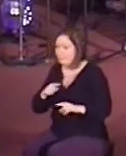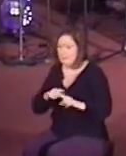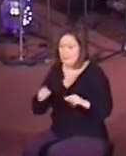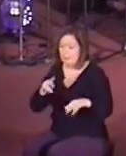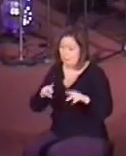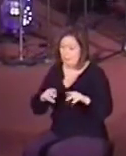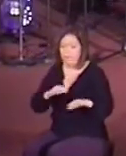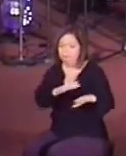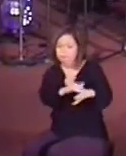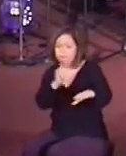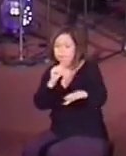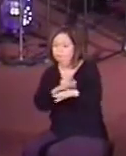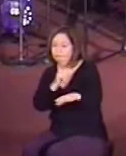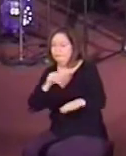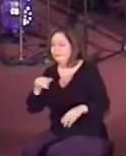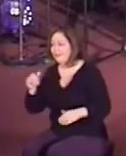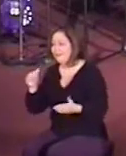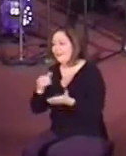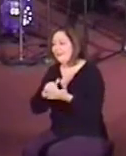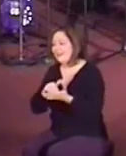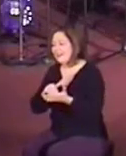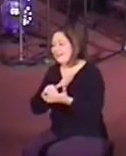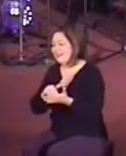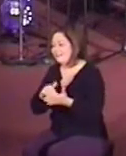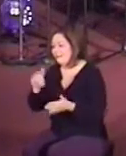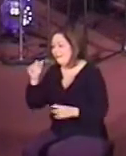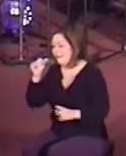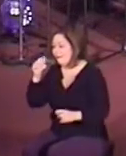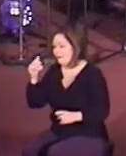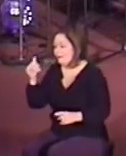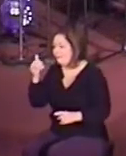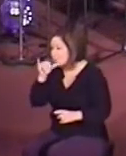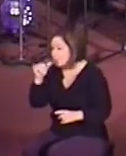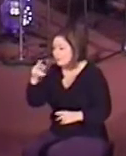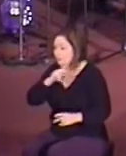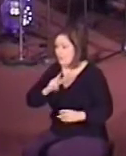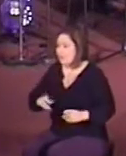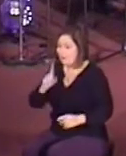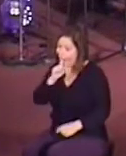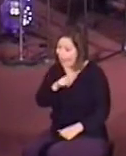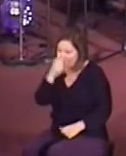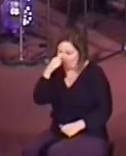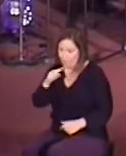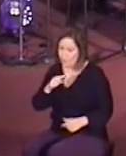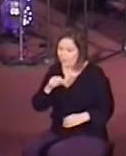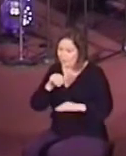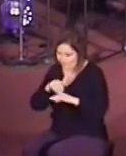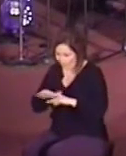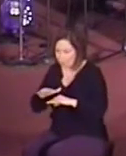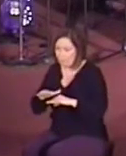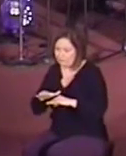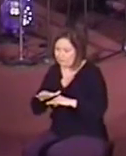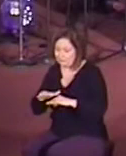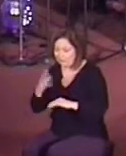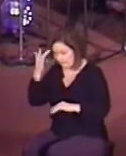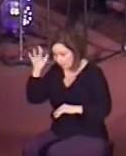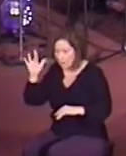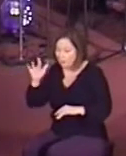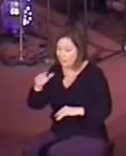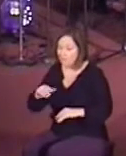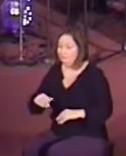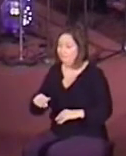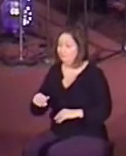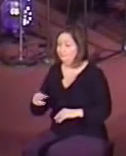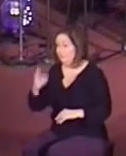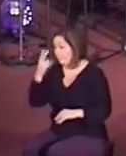once again, a foolish king asking fools for direction and influence and intelligence. It's